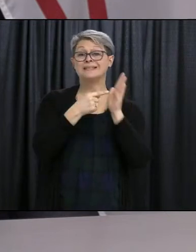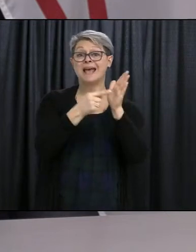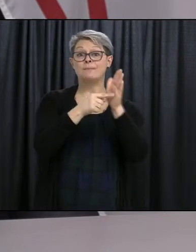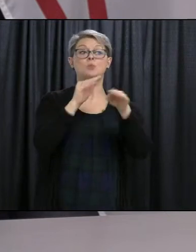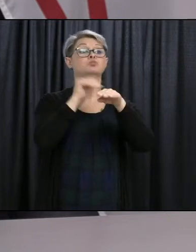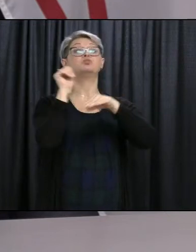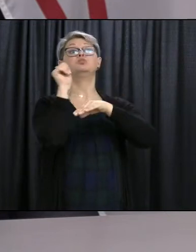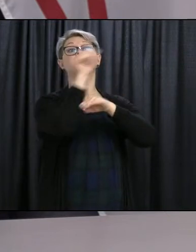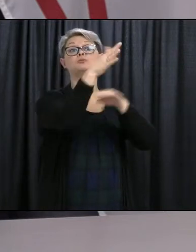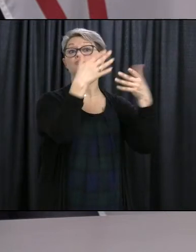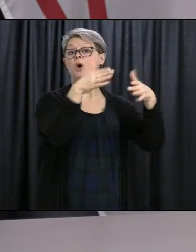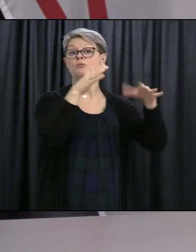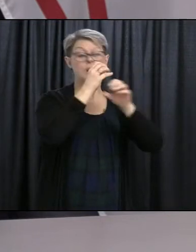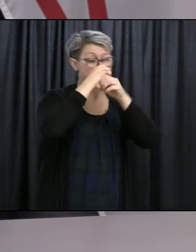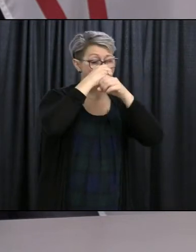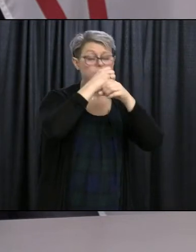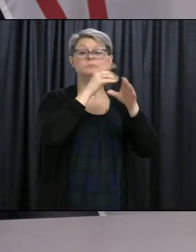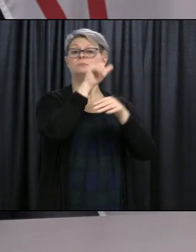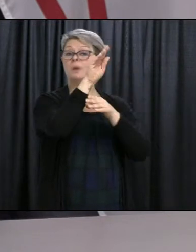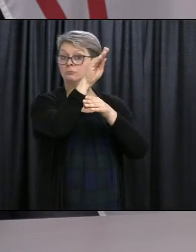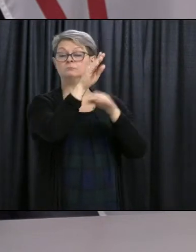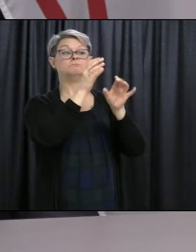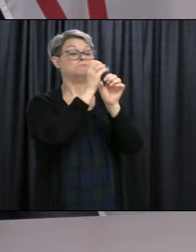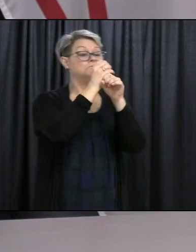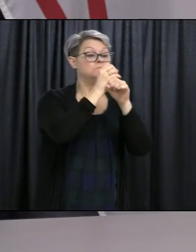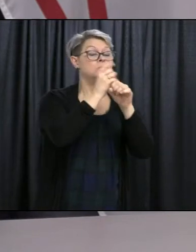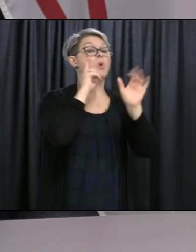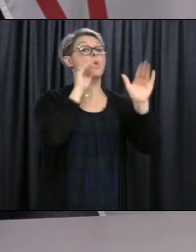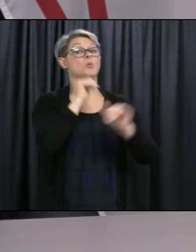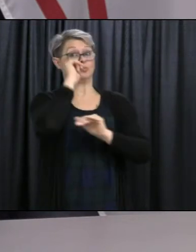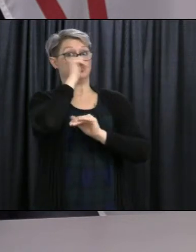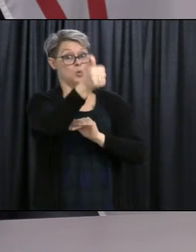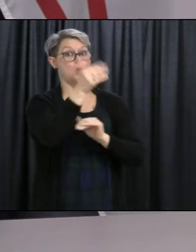be tested. We hope to have the results back by tomorrow.